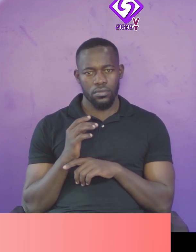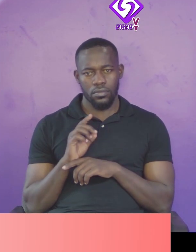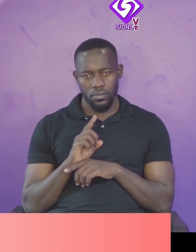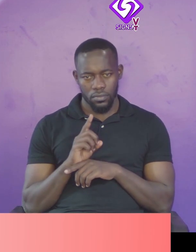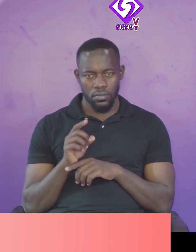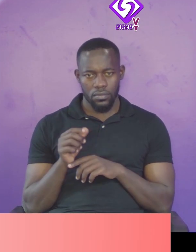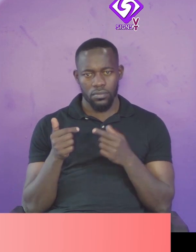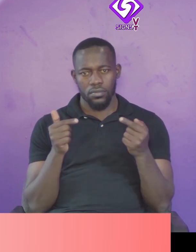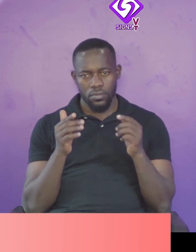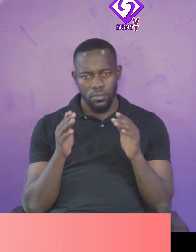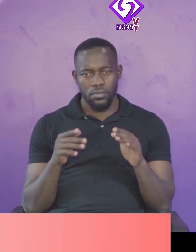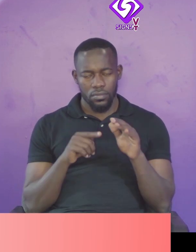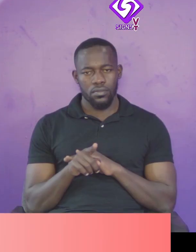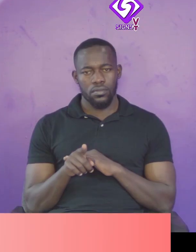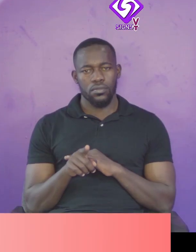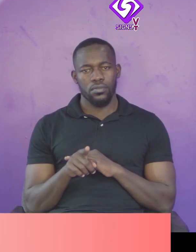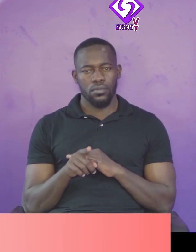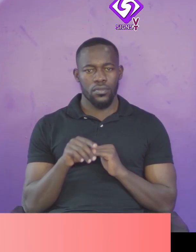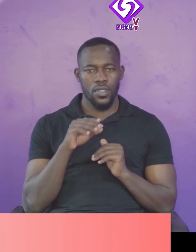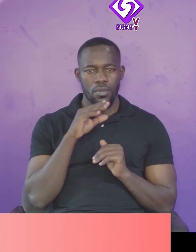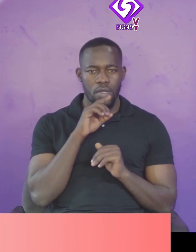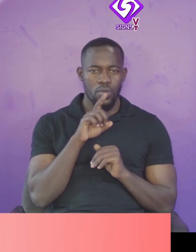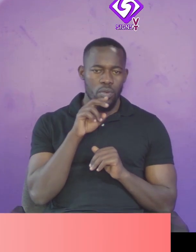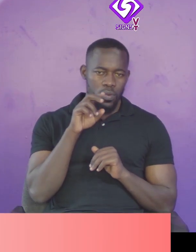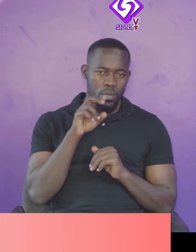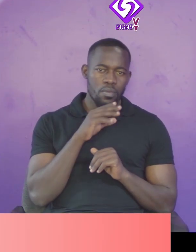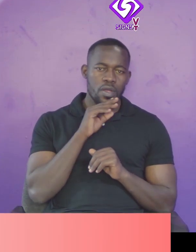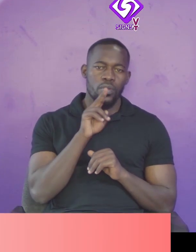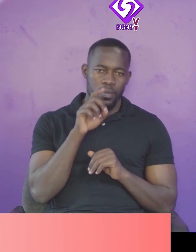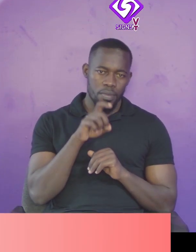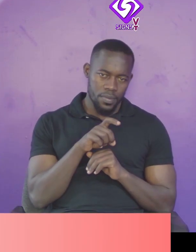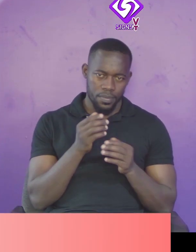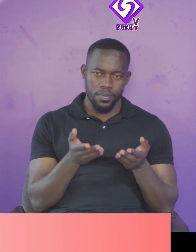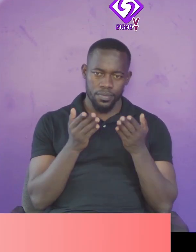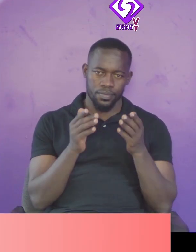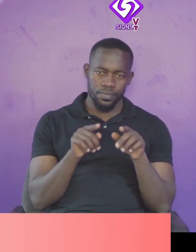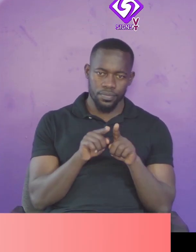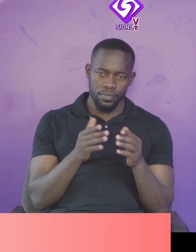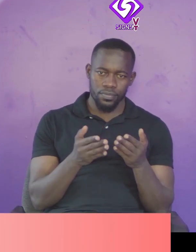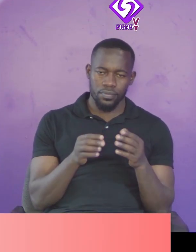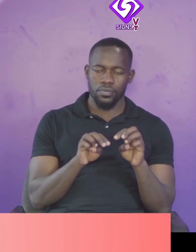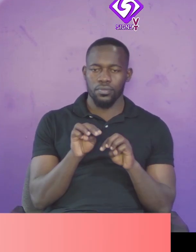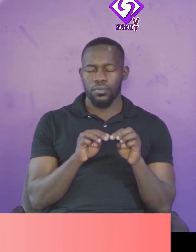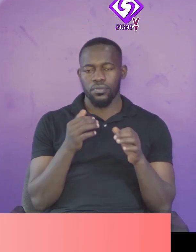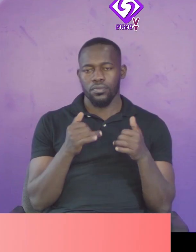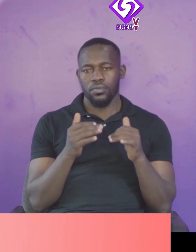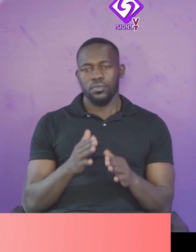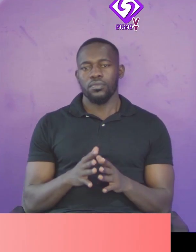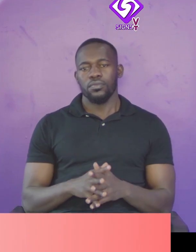So I can say Manchester United need to do something in terms of managing games. Yeah.